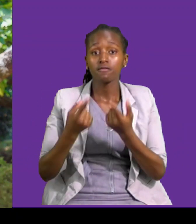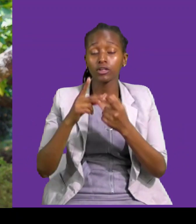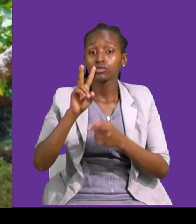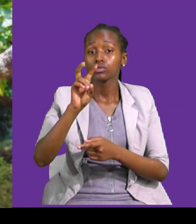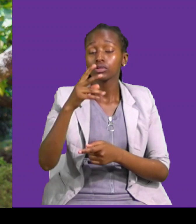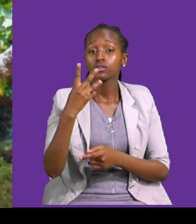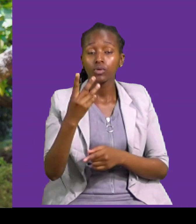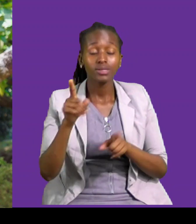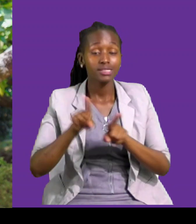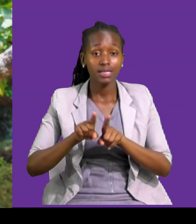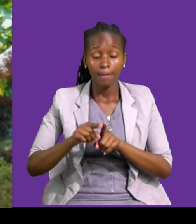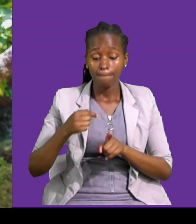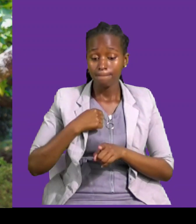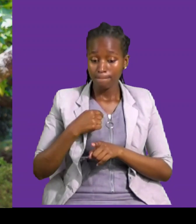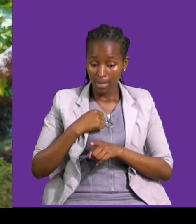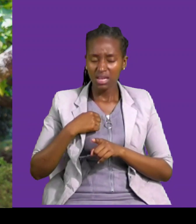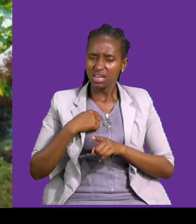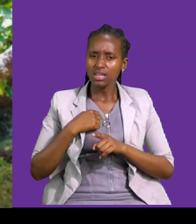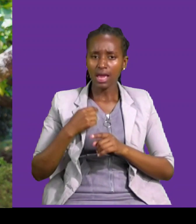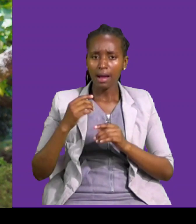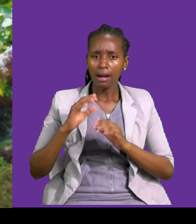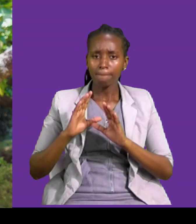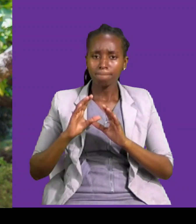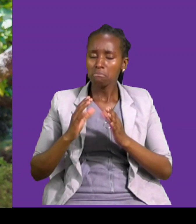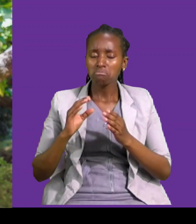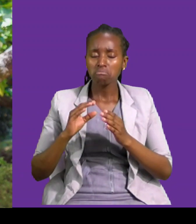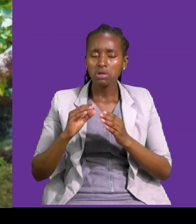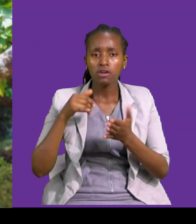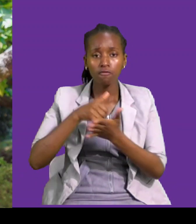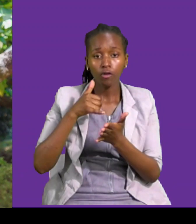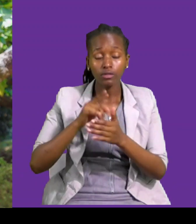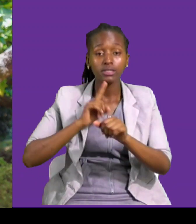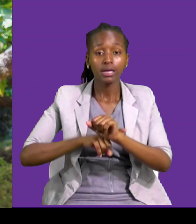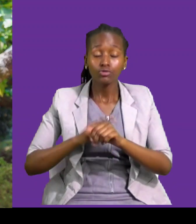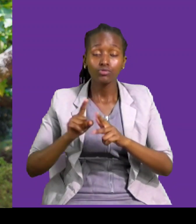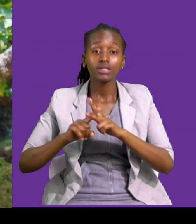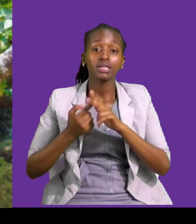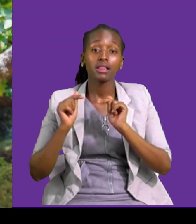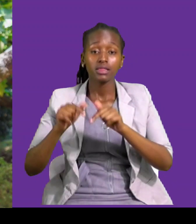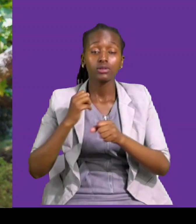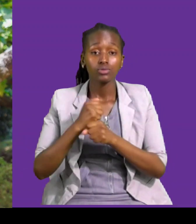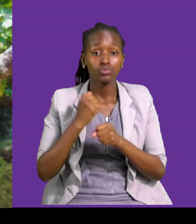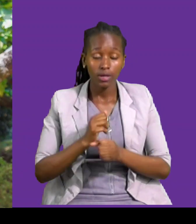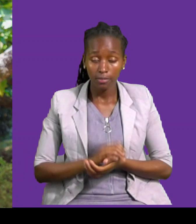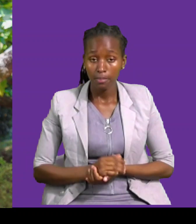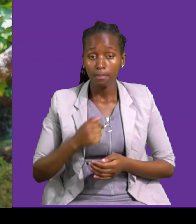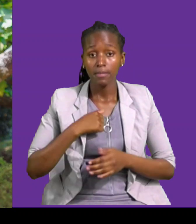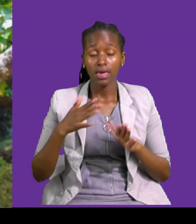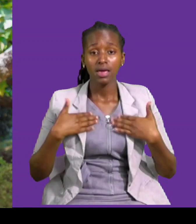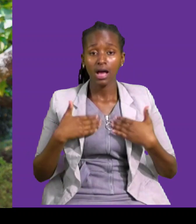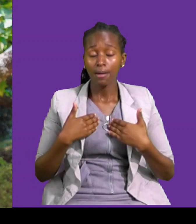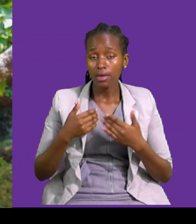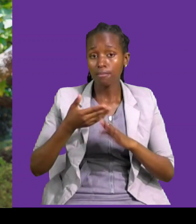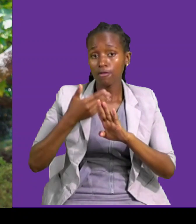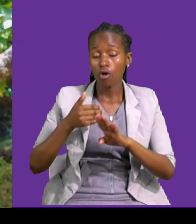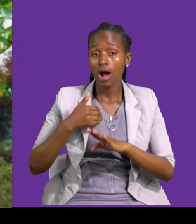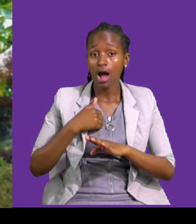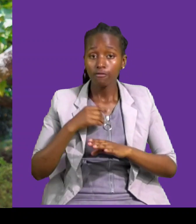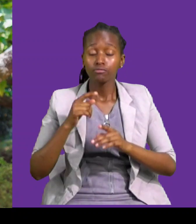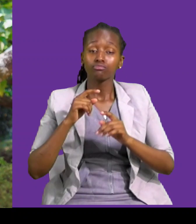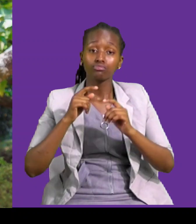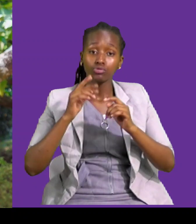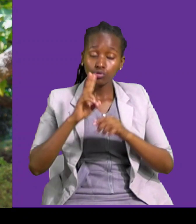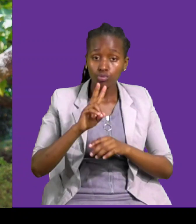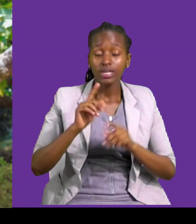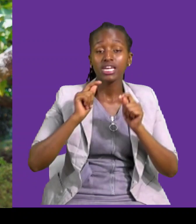this movement. I'm really happy to be today at Nairobi. We're having our third edition. After 2 editions in Tunisia and Morocco, we'll come at